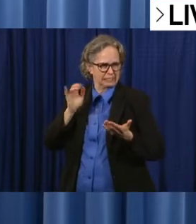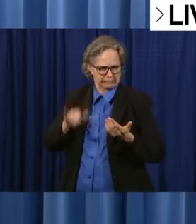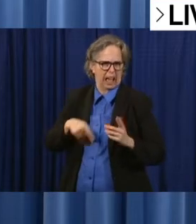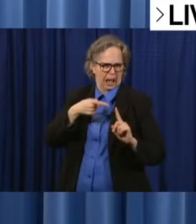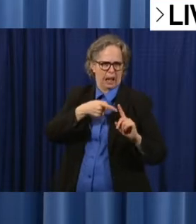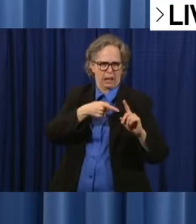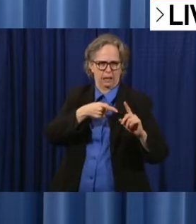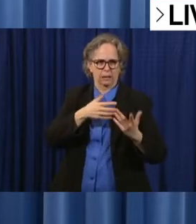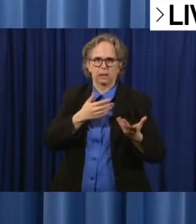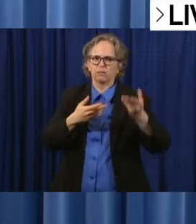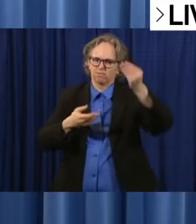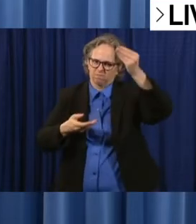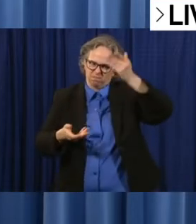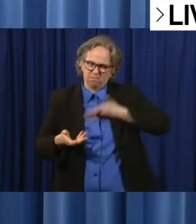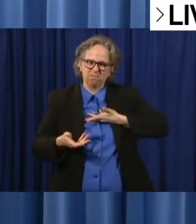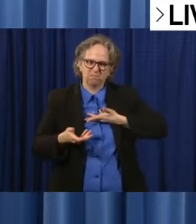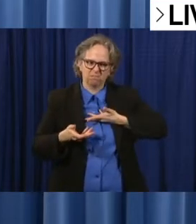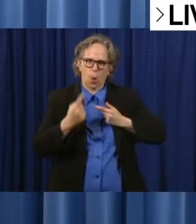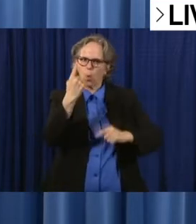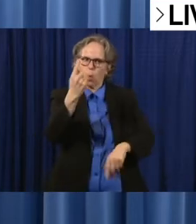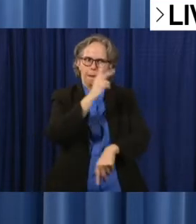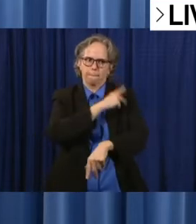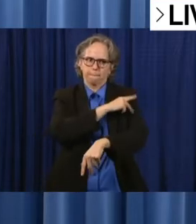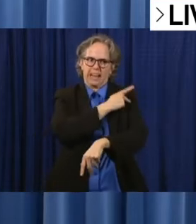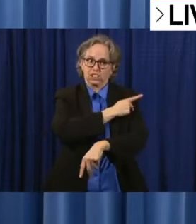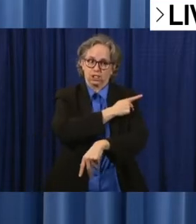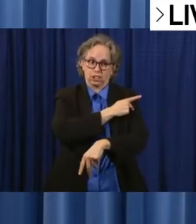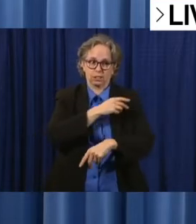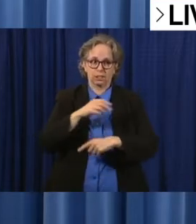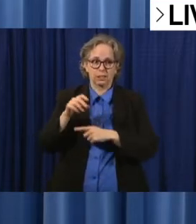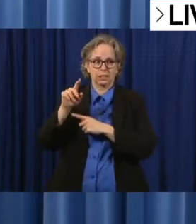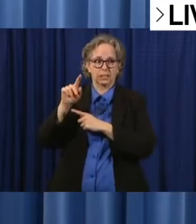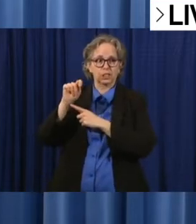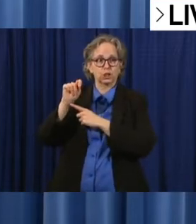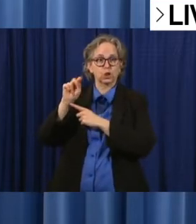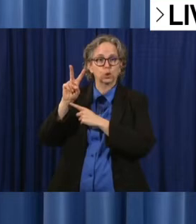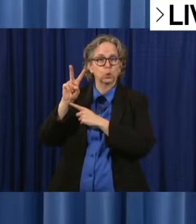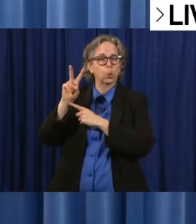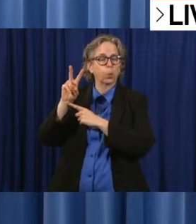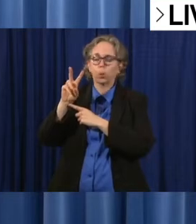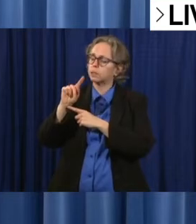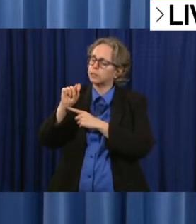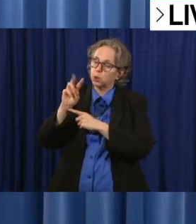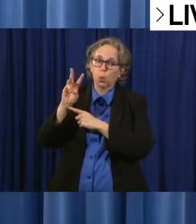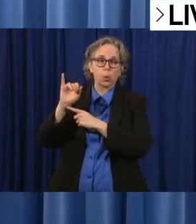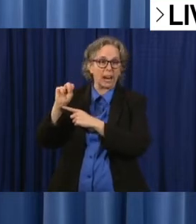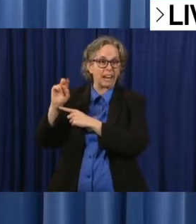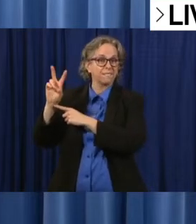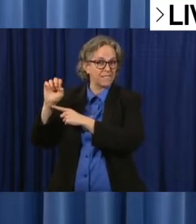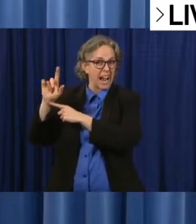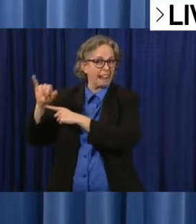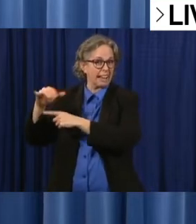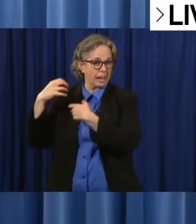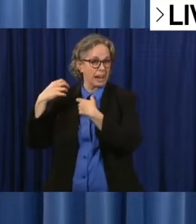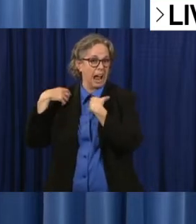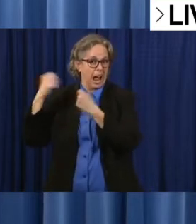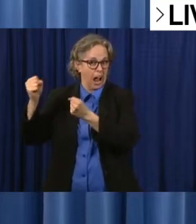Hospital in Columbus, who had symptoms of COVID-19, did in fact test positive for the